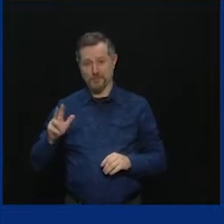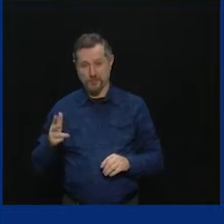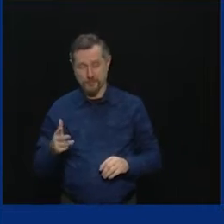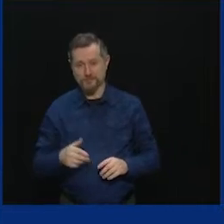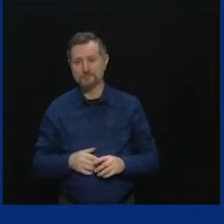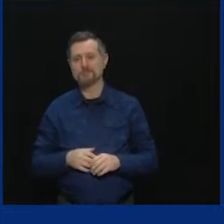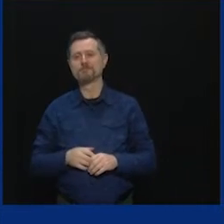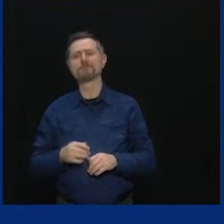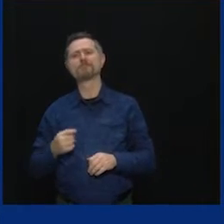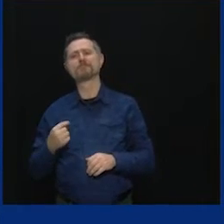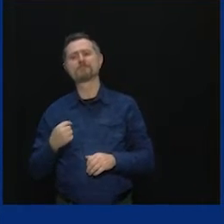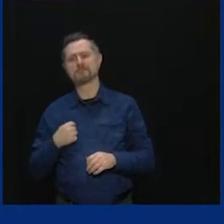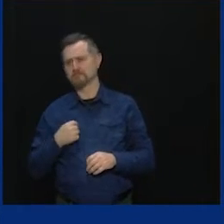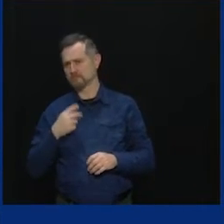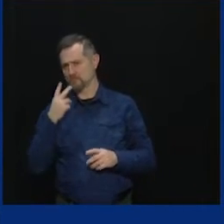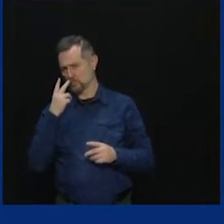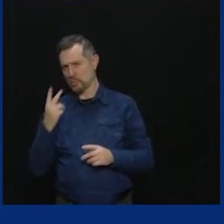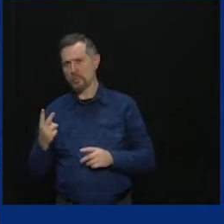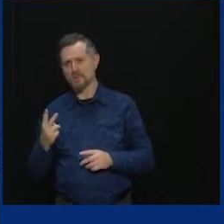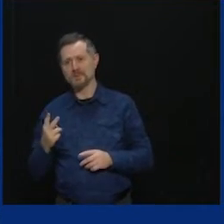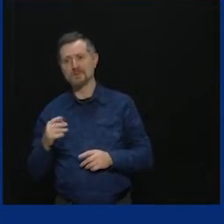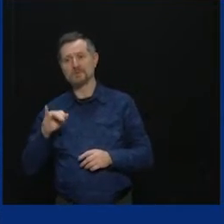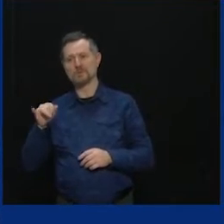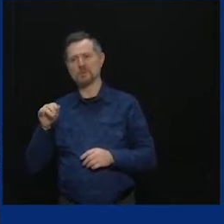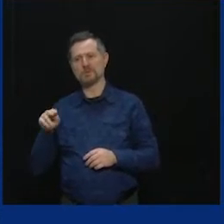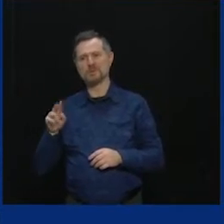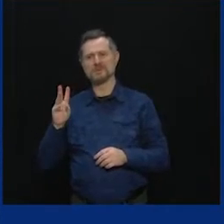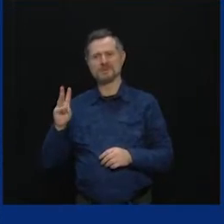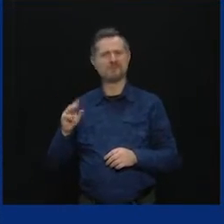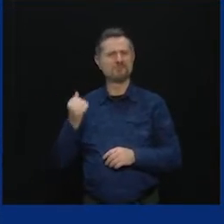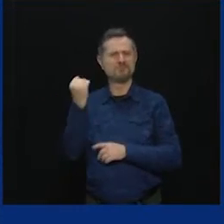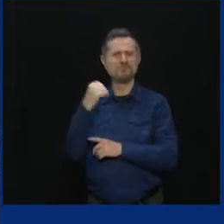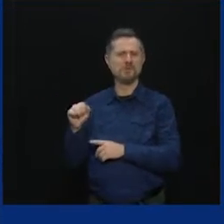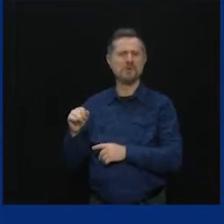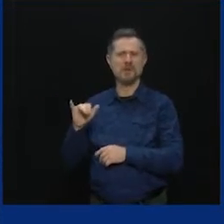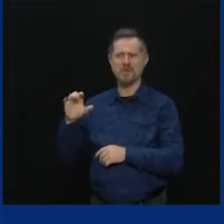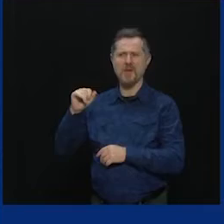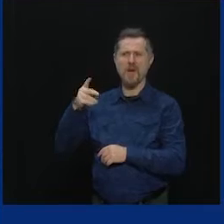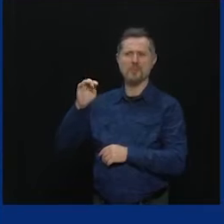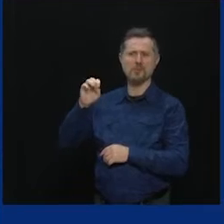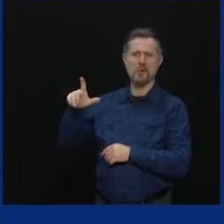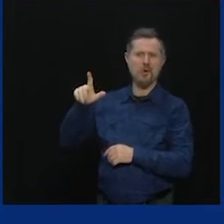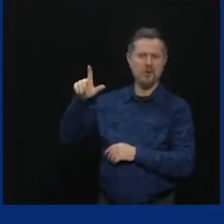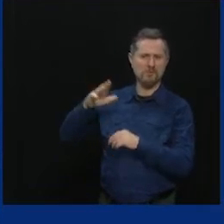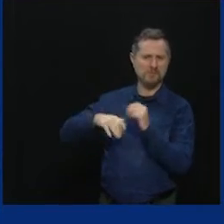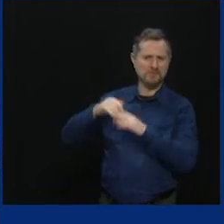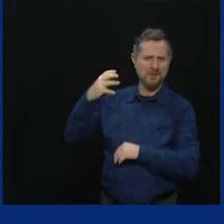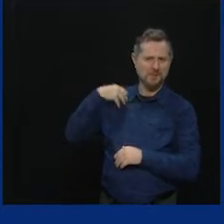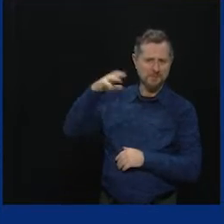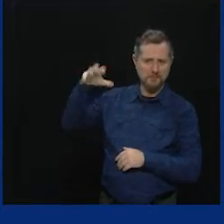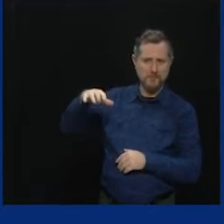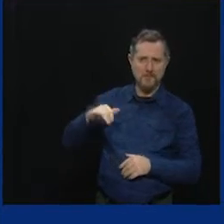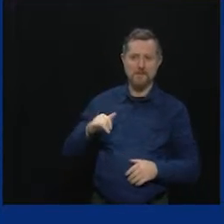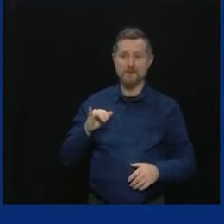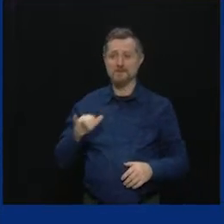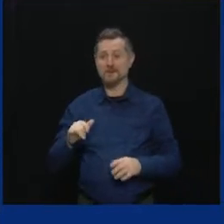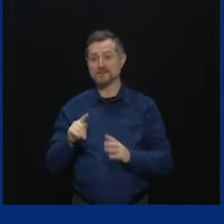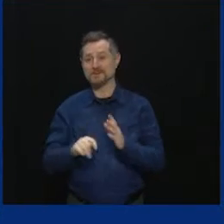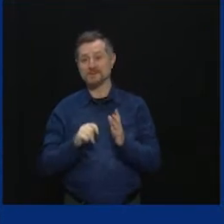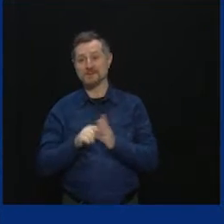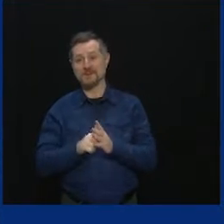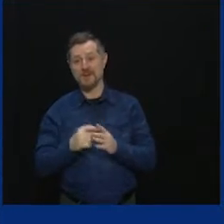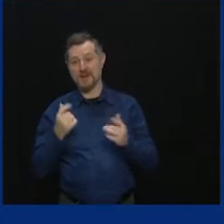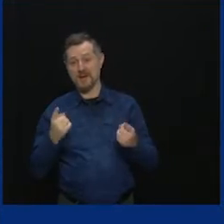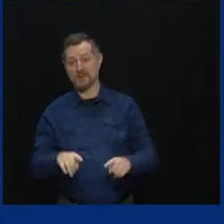to an insurrection on January 6th. And I'm thankful that I can stand up here and laugh about it, but it was no laughing matter. 5